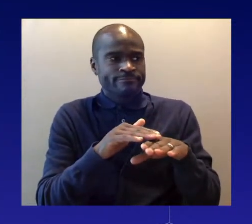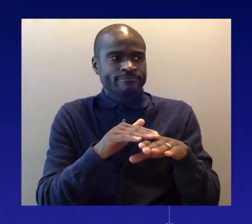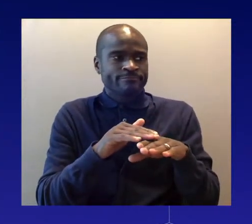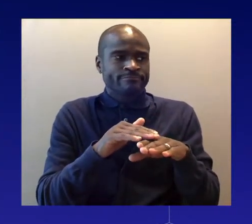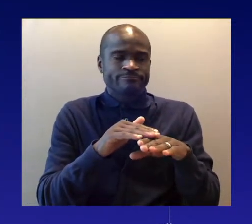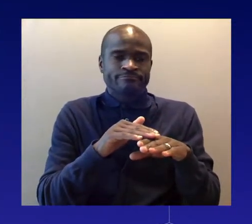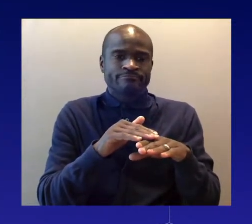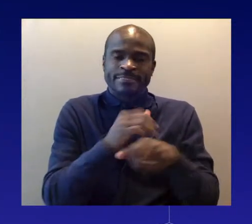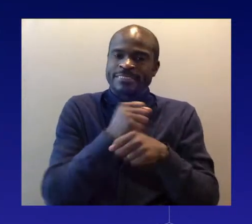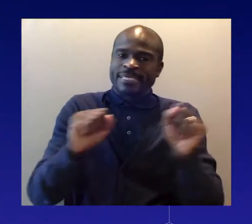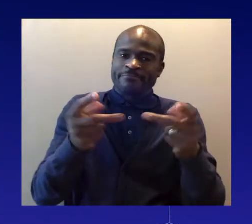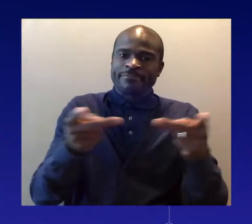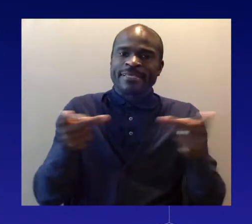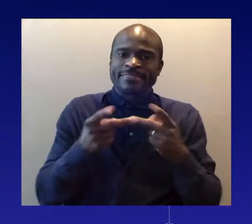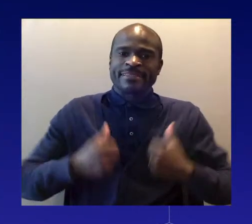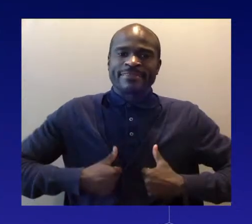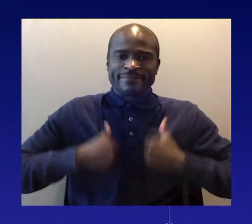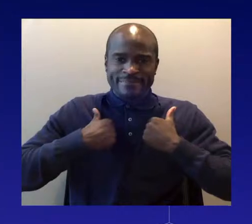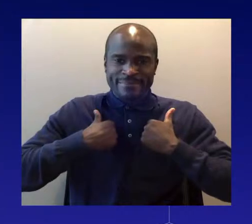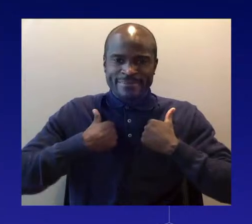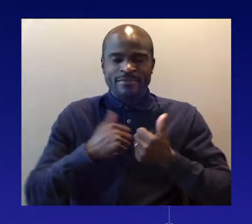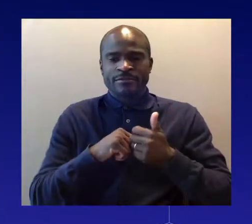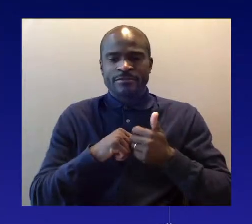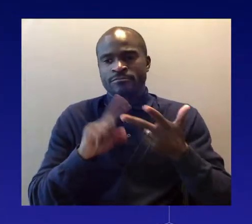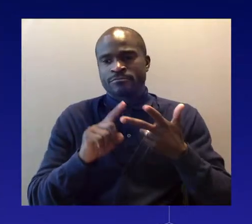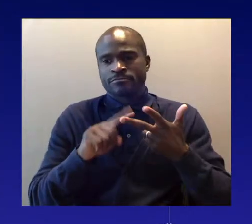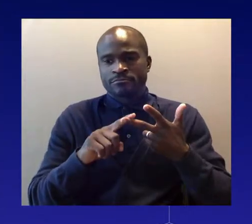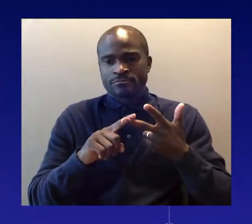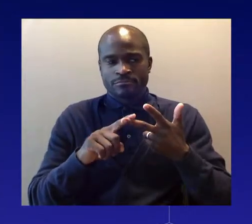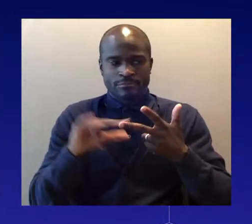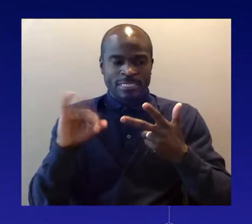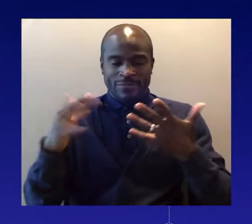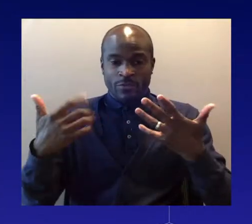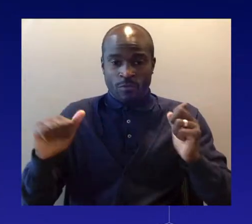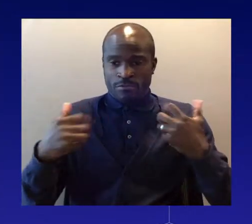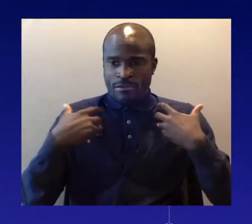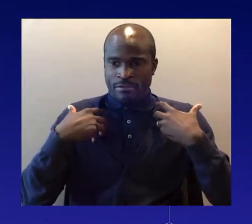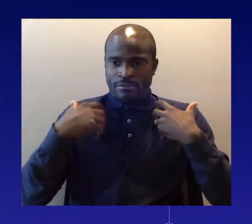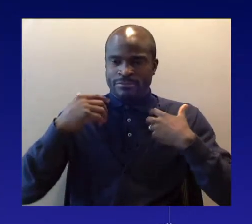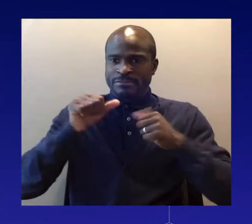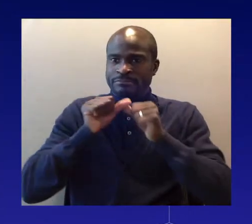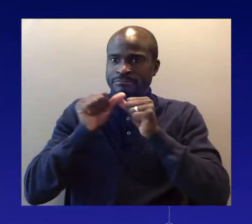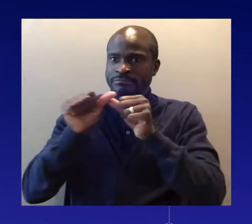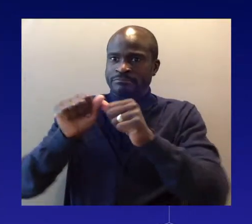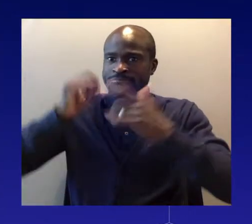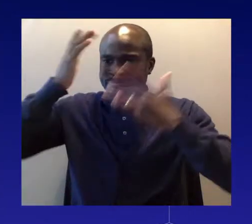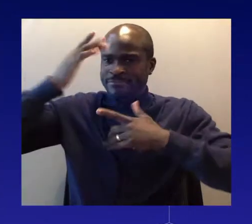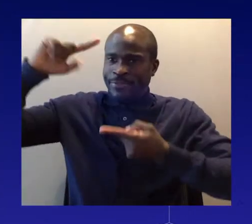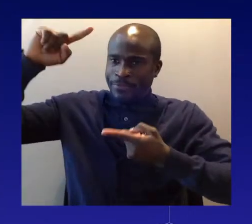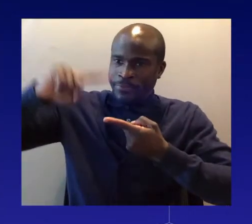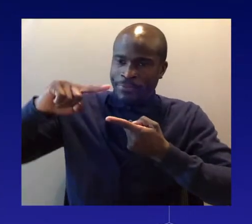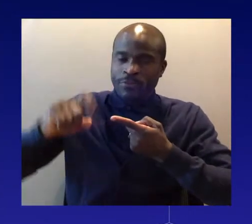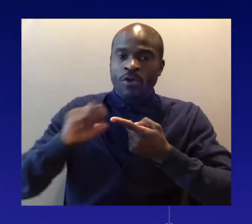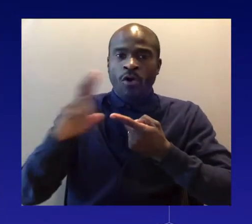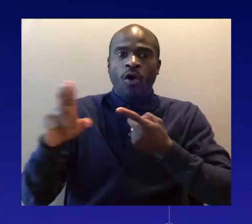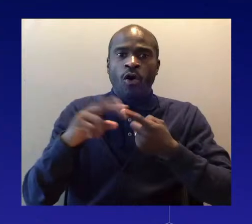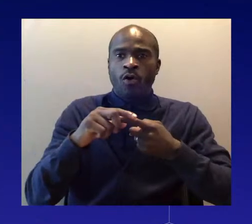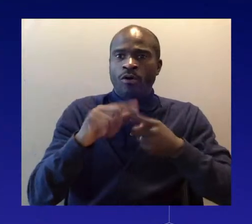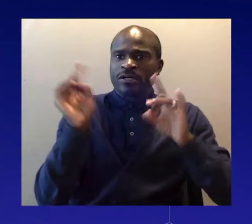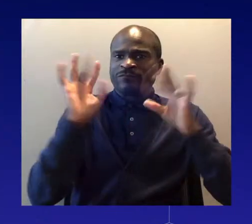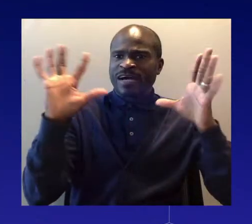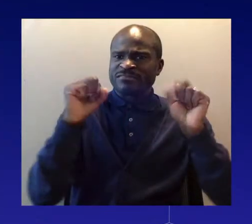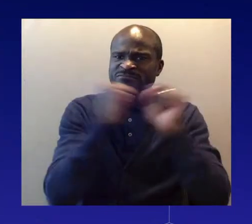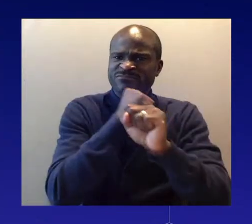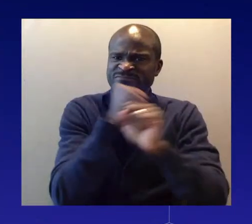important things when it comes to so many chronic conditions. That exposure to interpersonal violence, that protection from